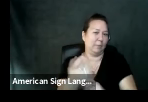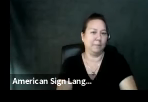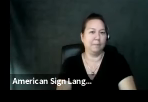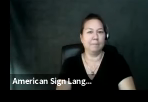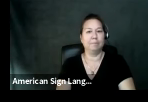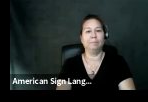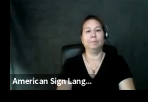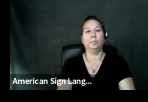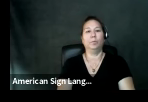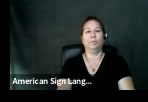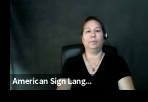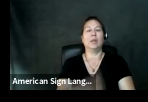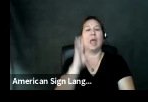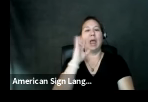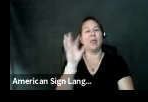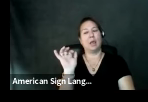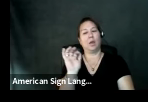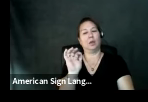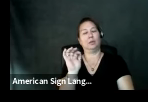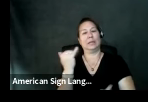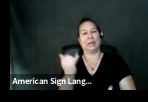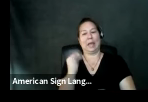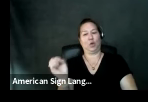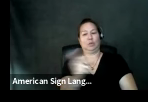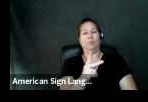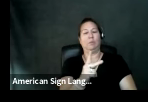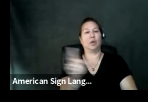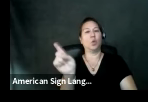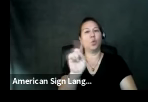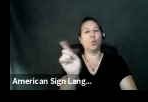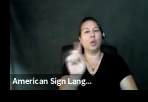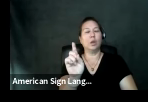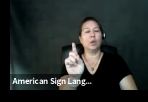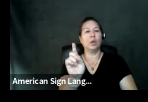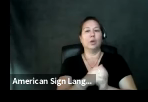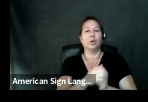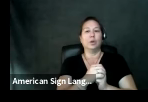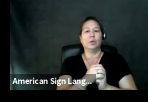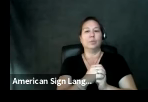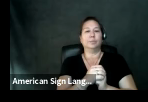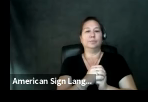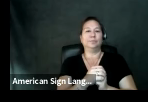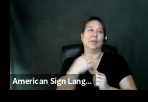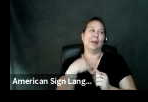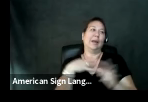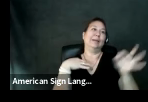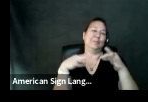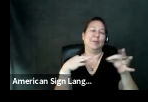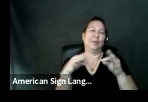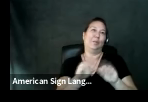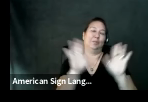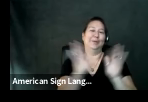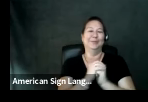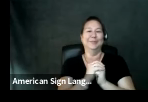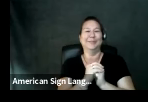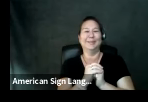And so this just brings us back to, again, that where that I just hit on pretty well, but overall just